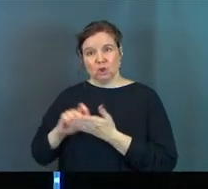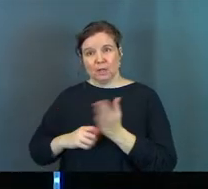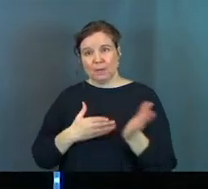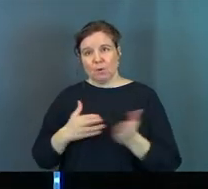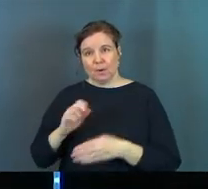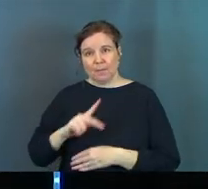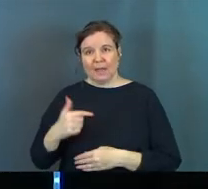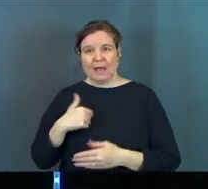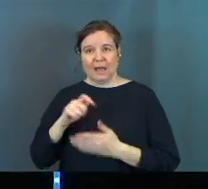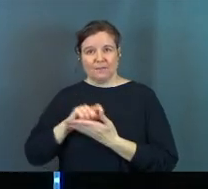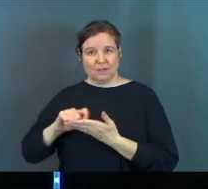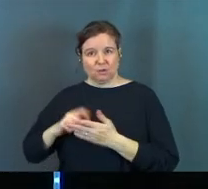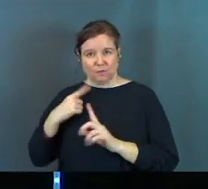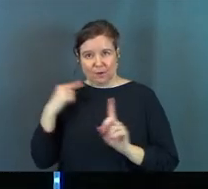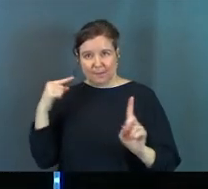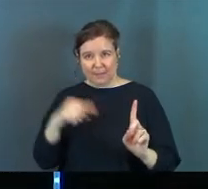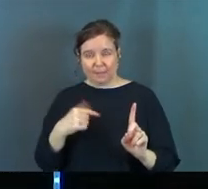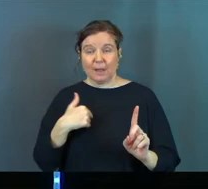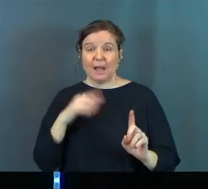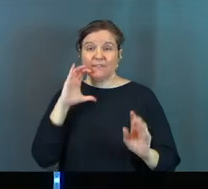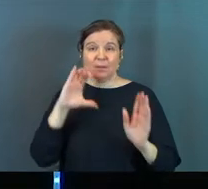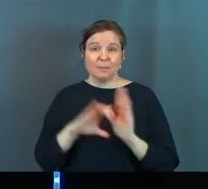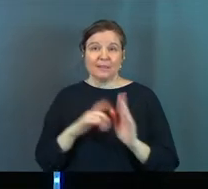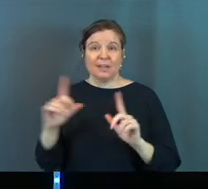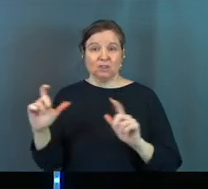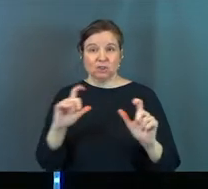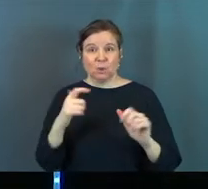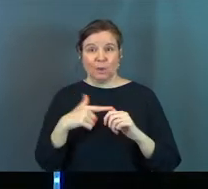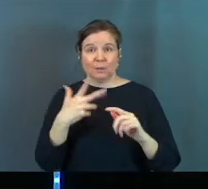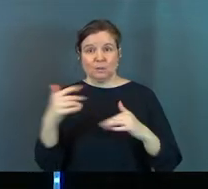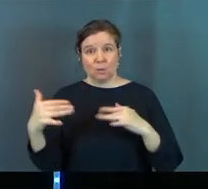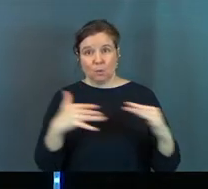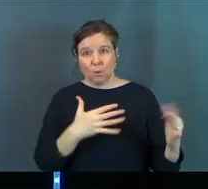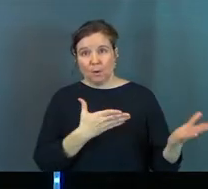and brought back. I get entries from him. I've got pictures that he took